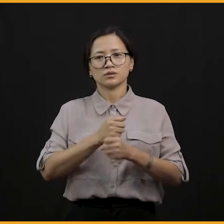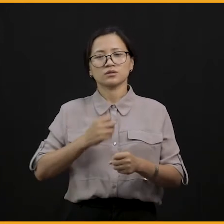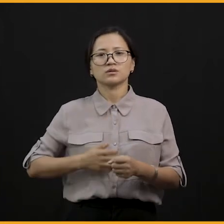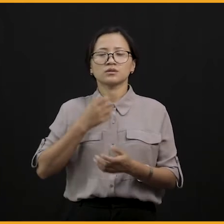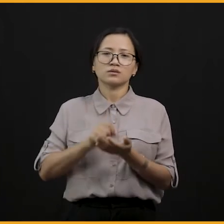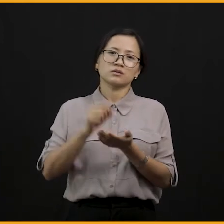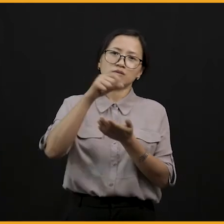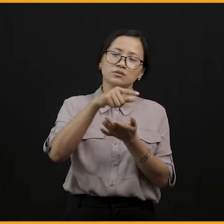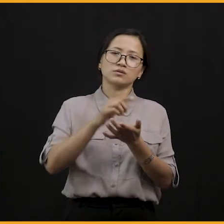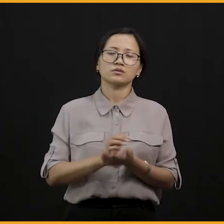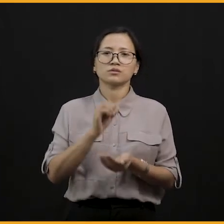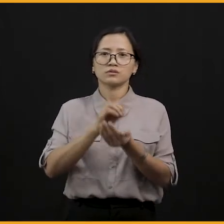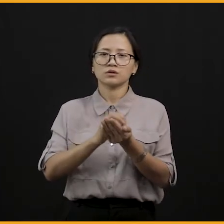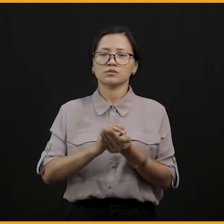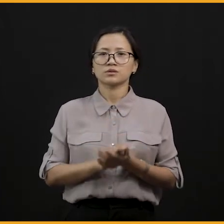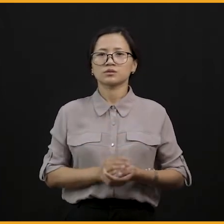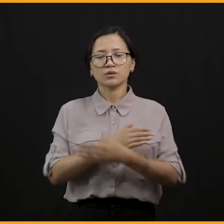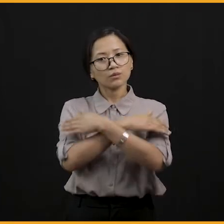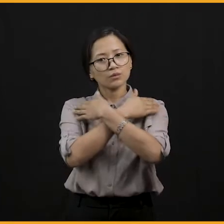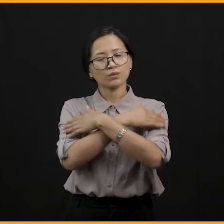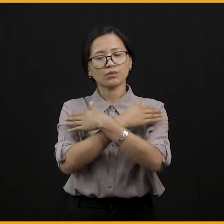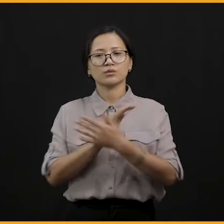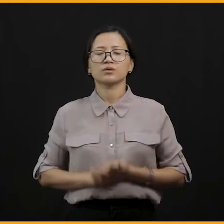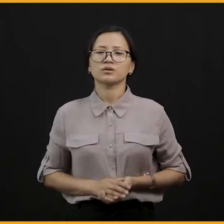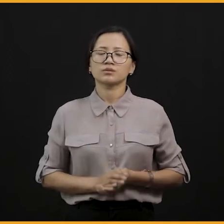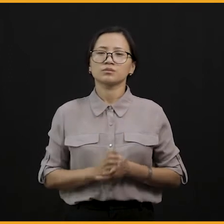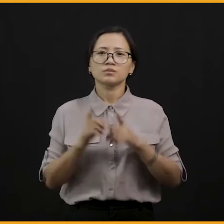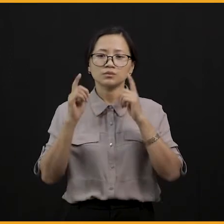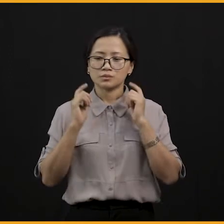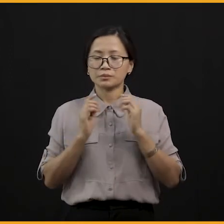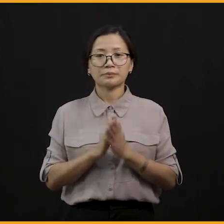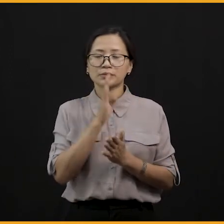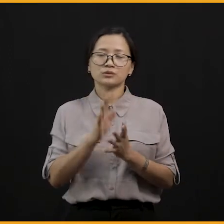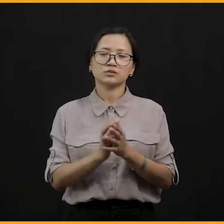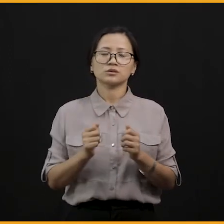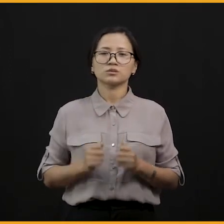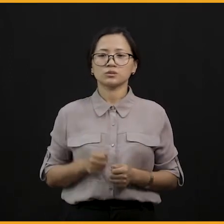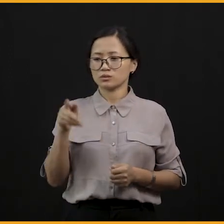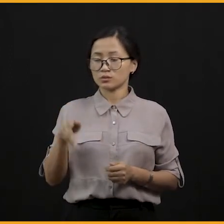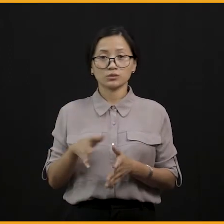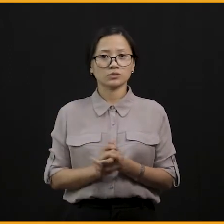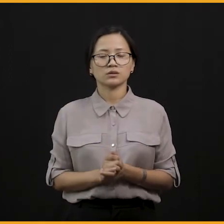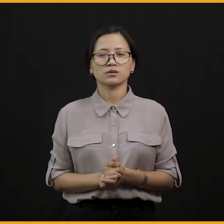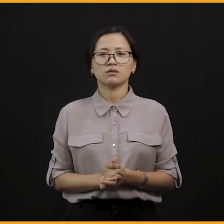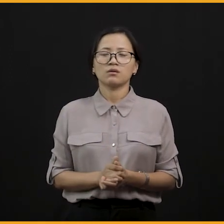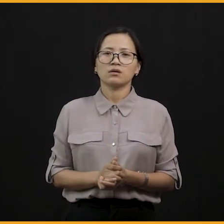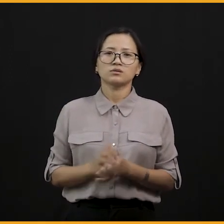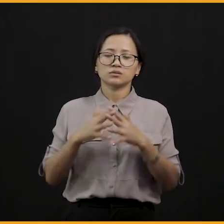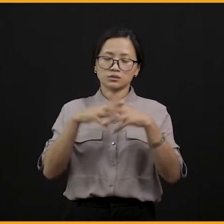fed the Grasshopper, kept him warm because it was winter. Okay, kept him warm because it was